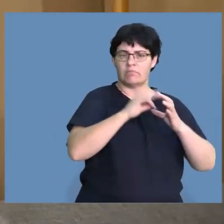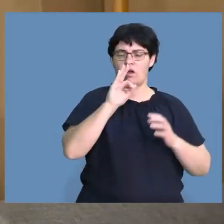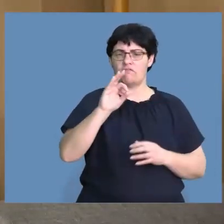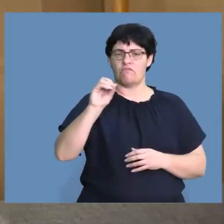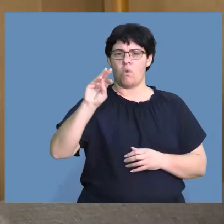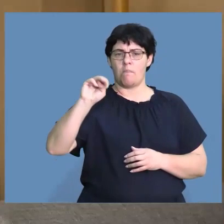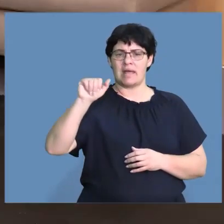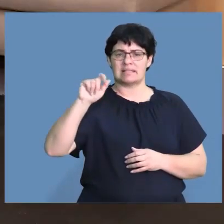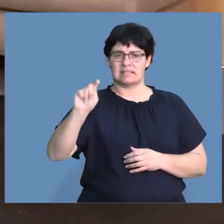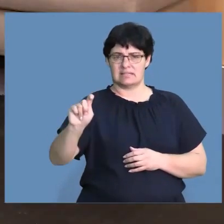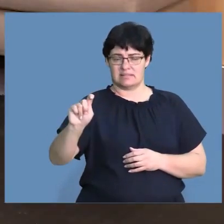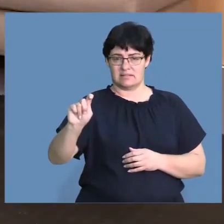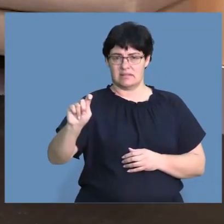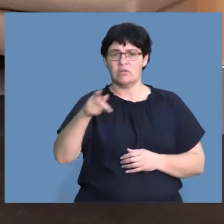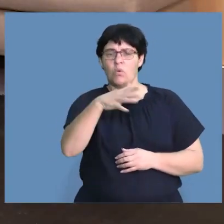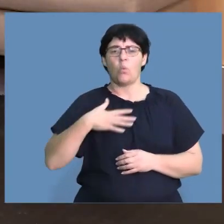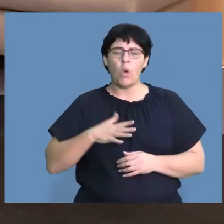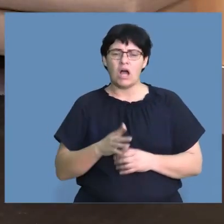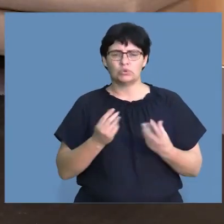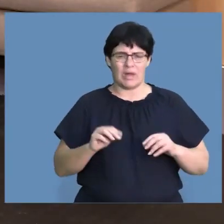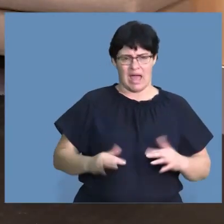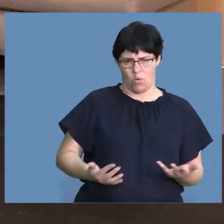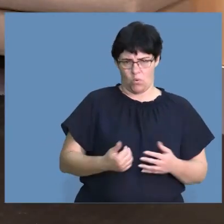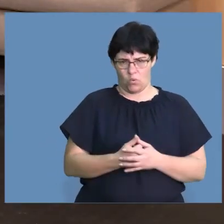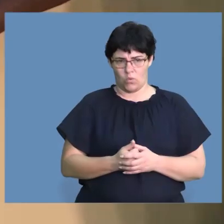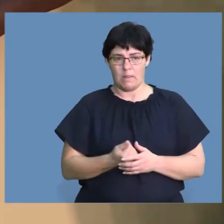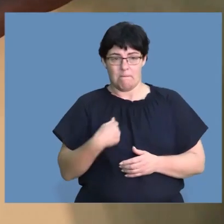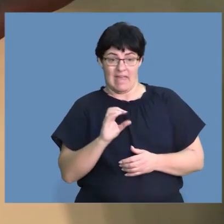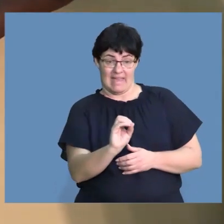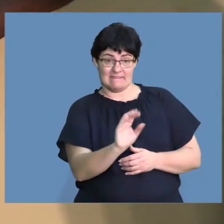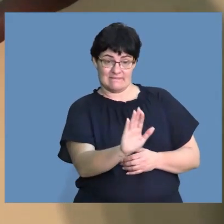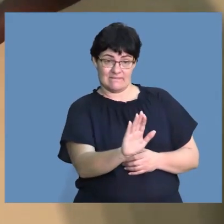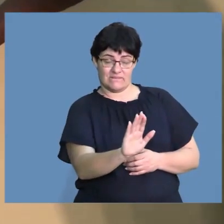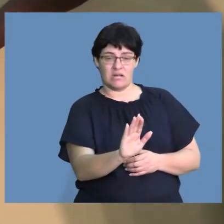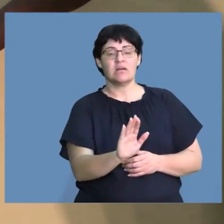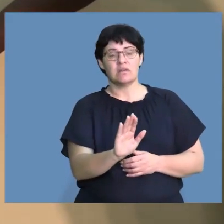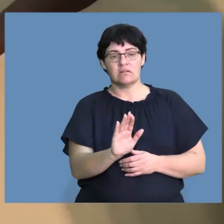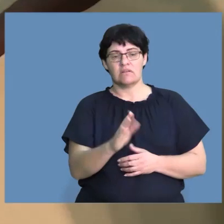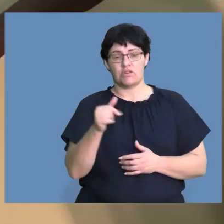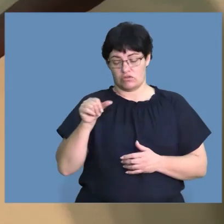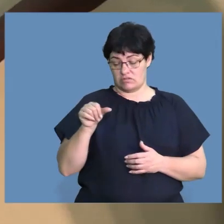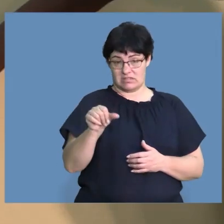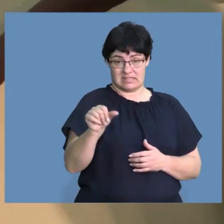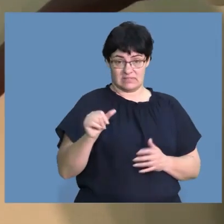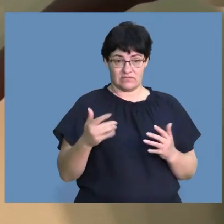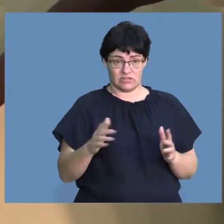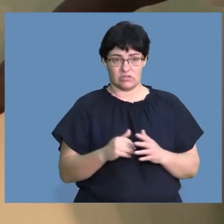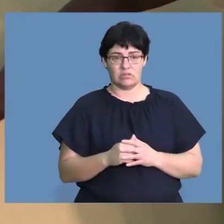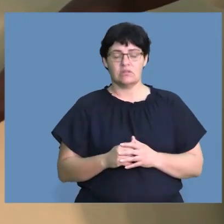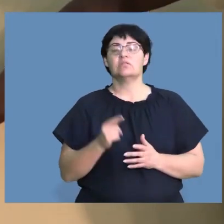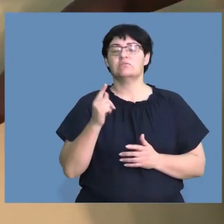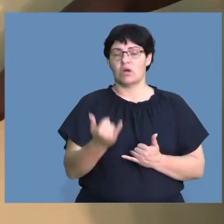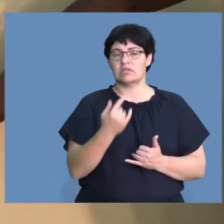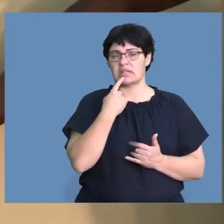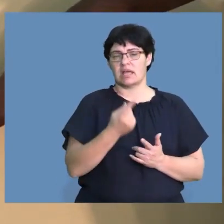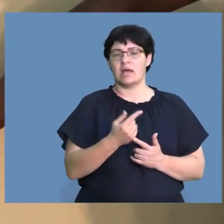is the different format that you might want to do it in? Now, what I've got here is when Paul's finished fitting that one up, I'm going